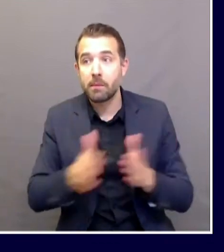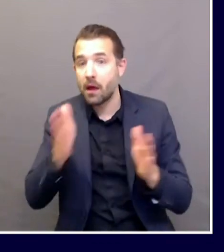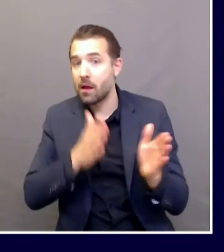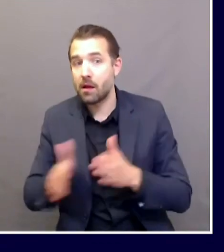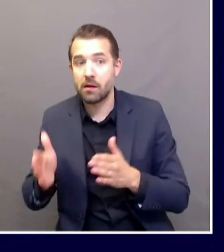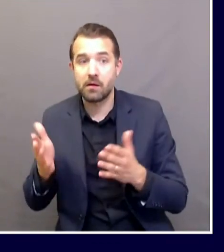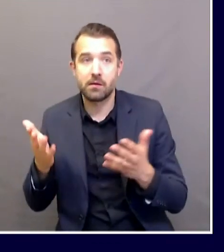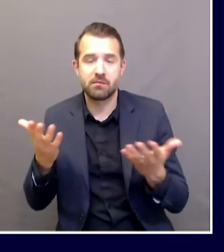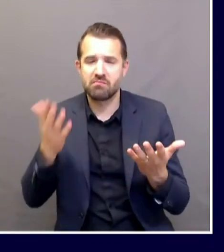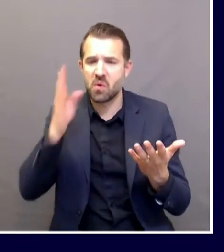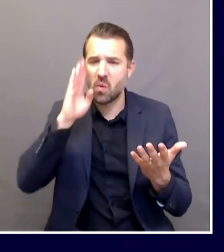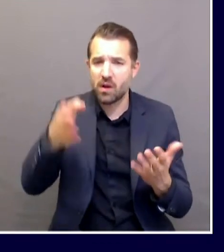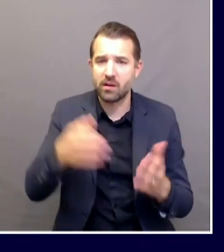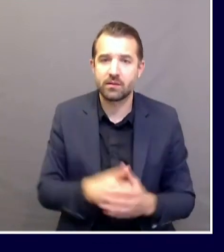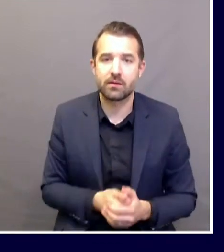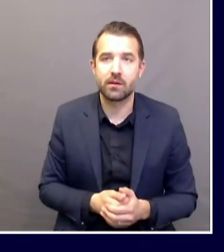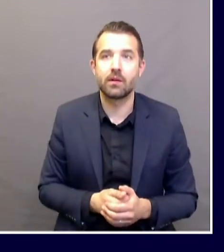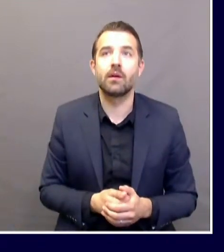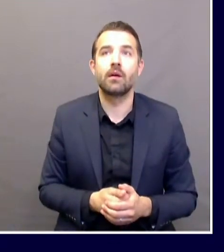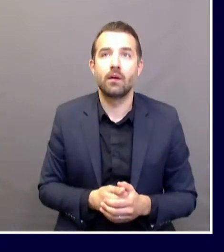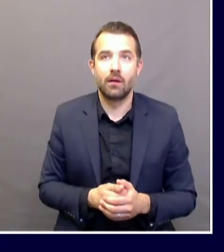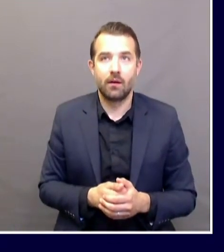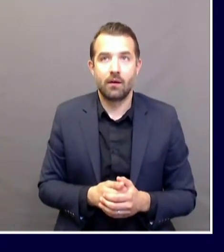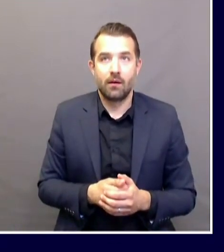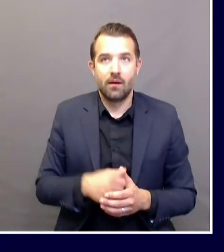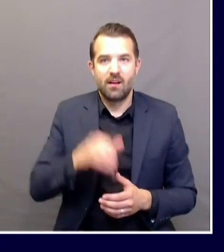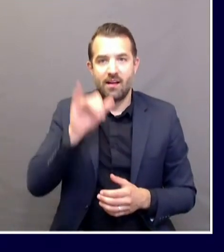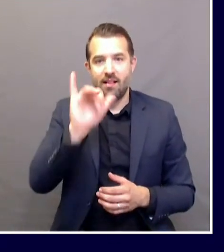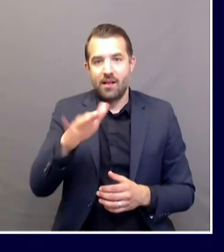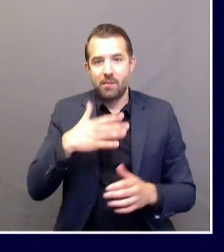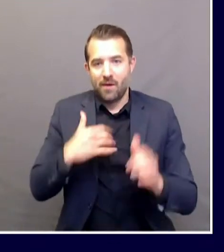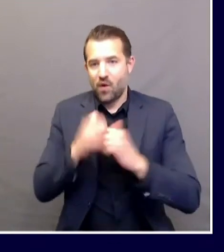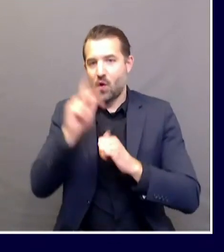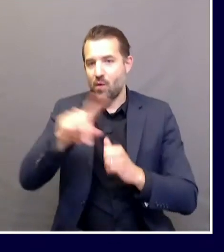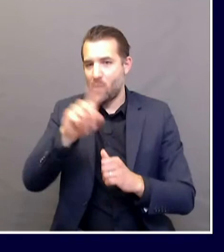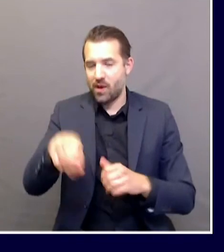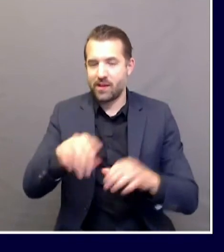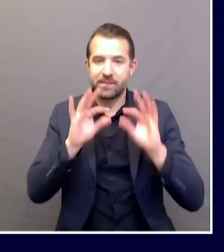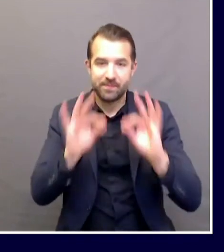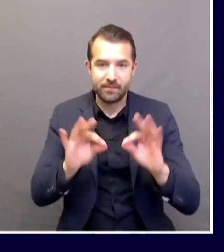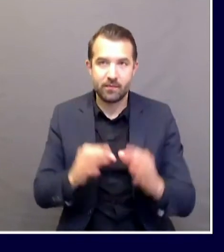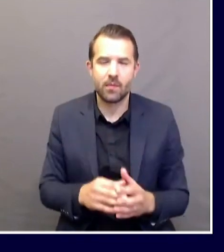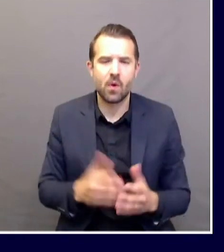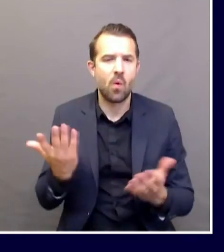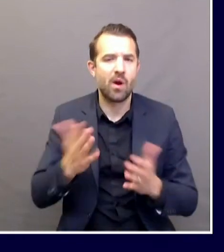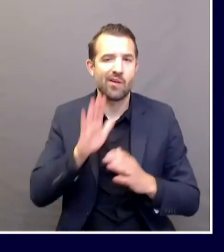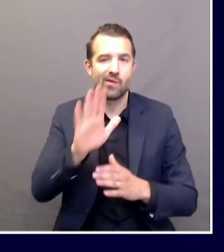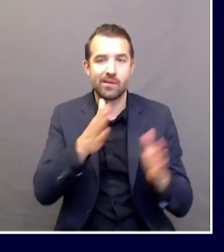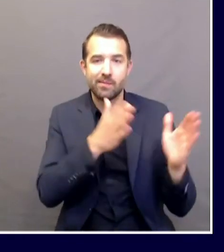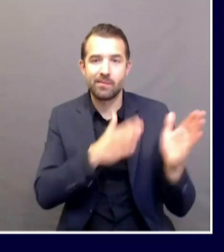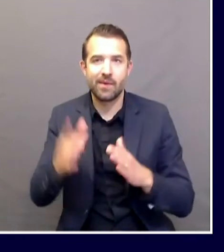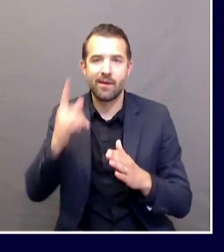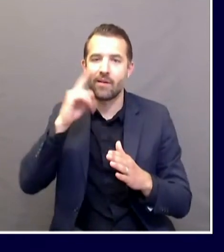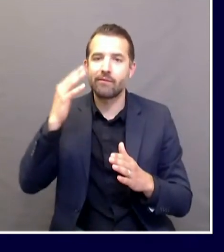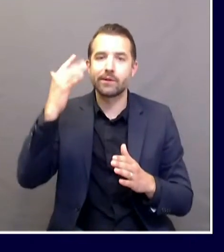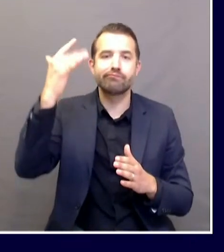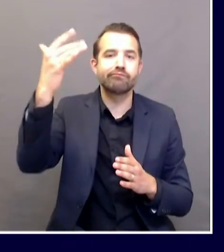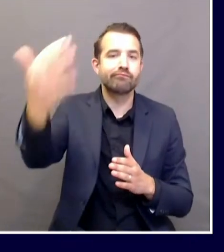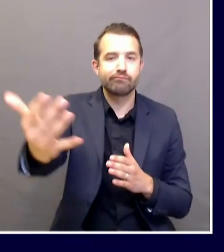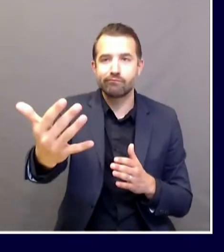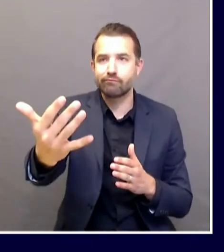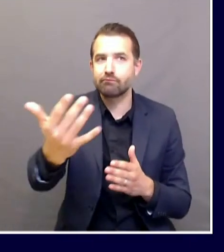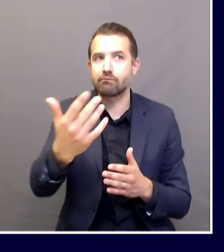the road, does the Maine CDC have a plan for how to address that? We do, and we've already been putting that plan into